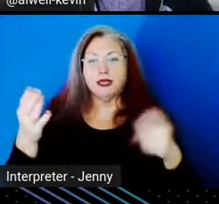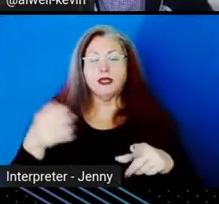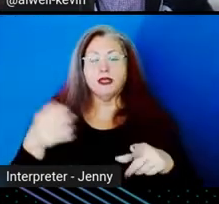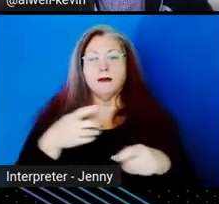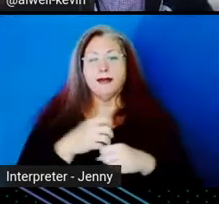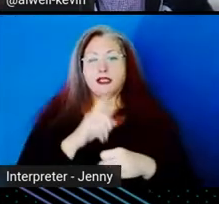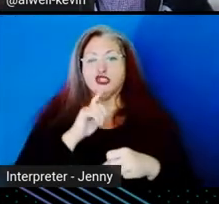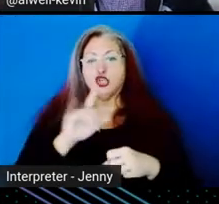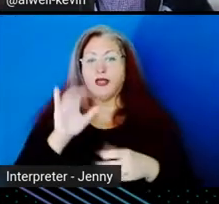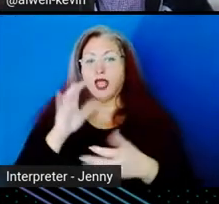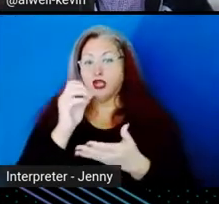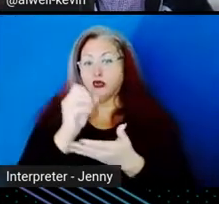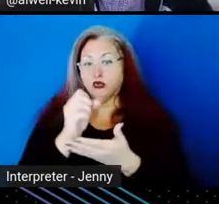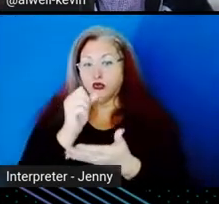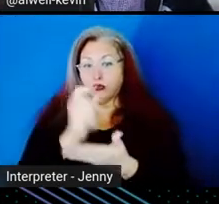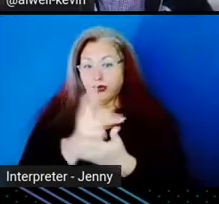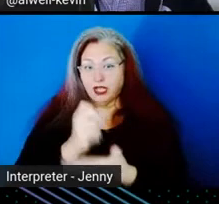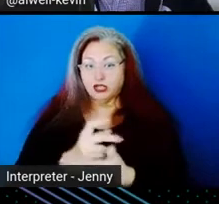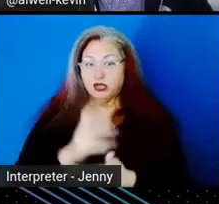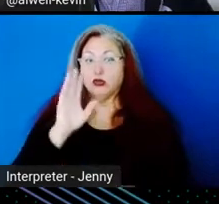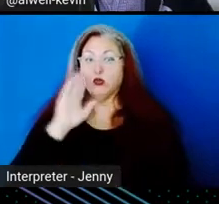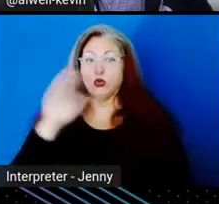that credential was returned.